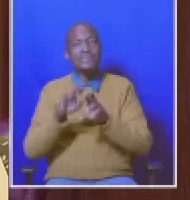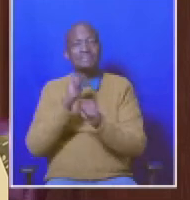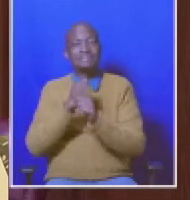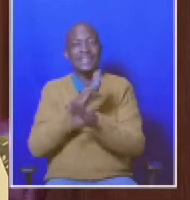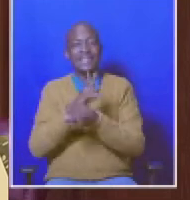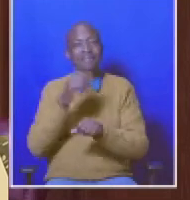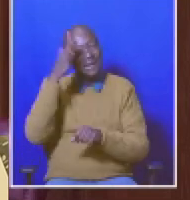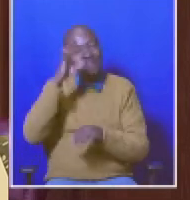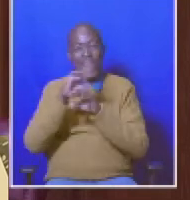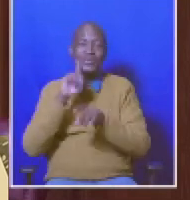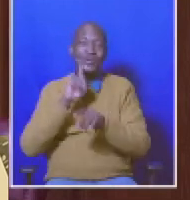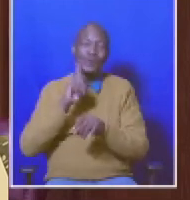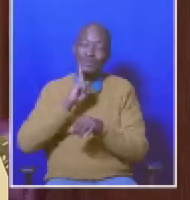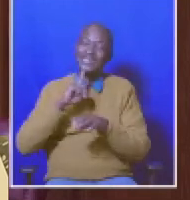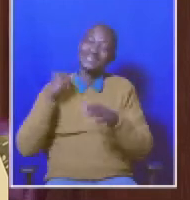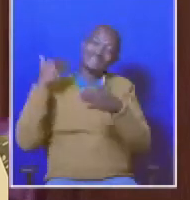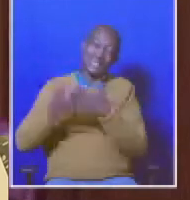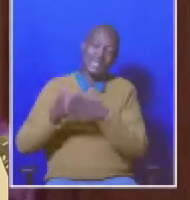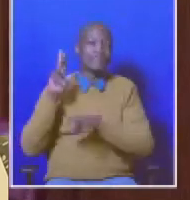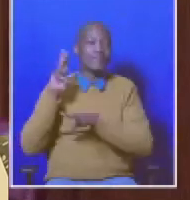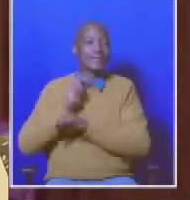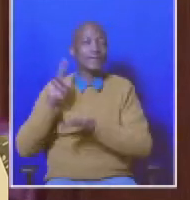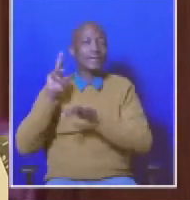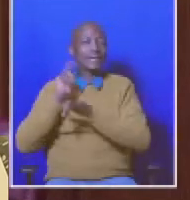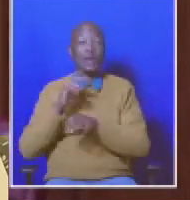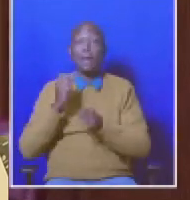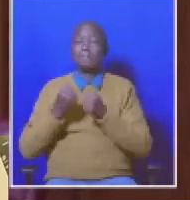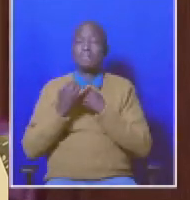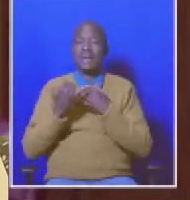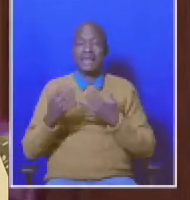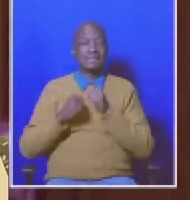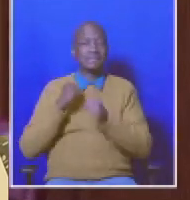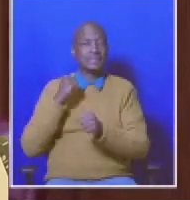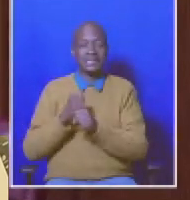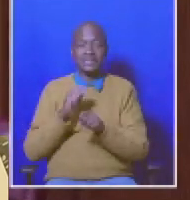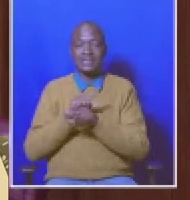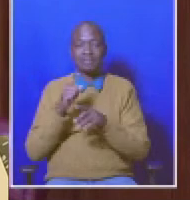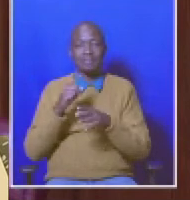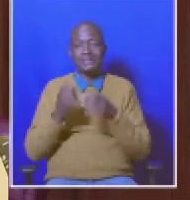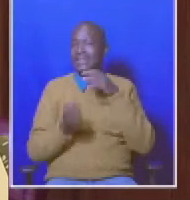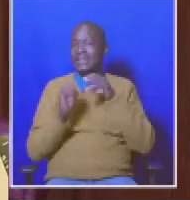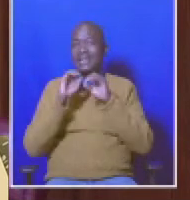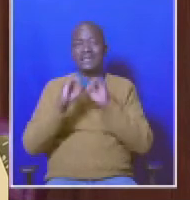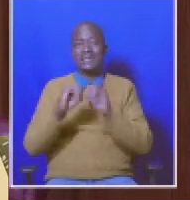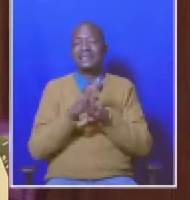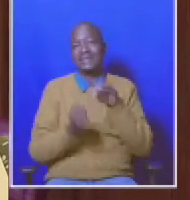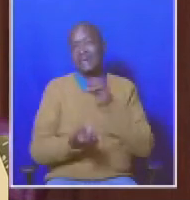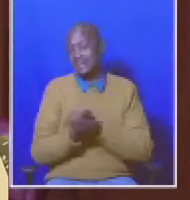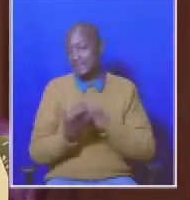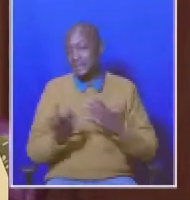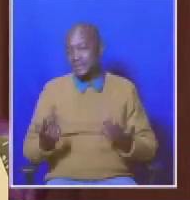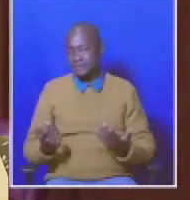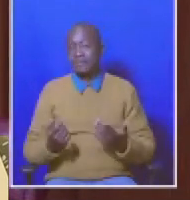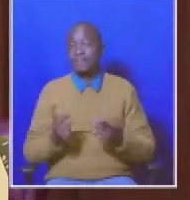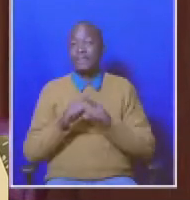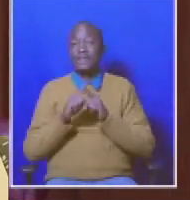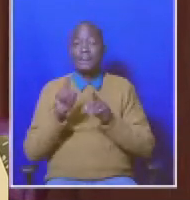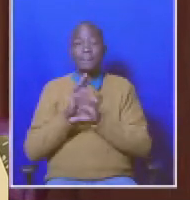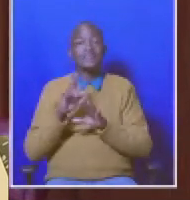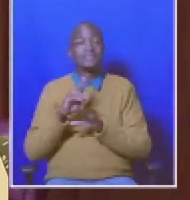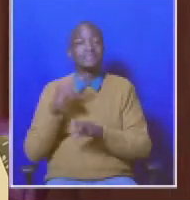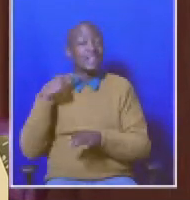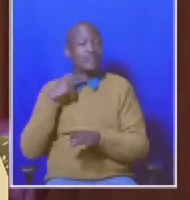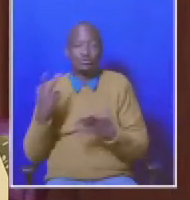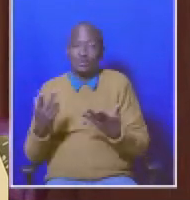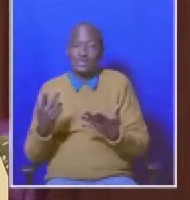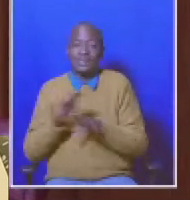And they've been hearing these promises for years and years on end already, to no avail. And unfortunately, Deputy President, they're also